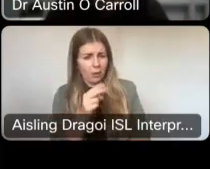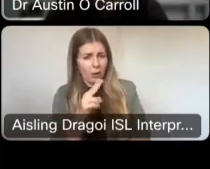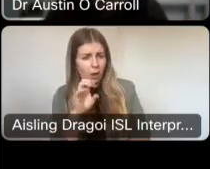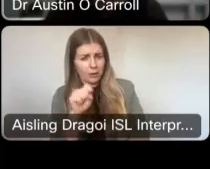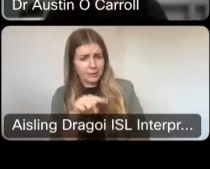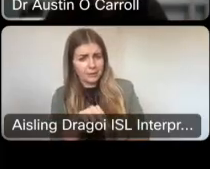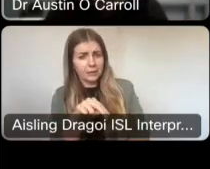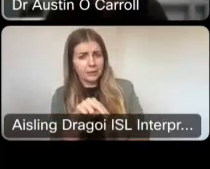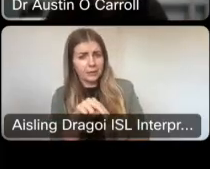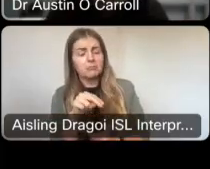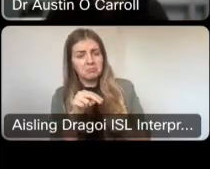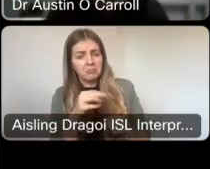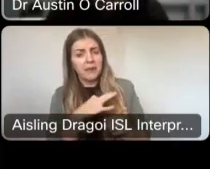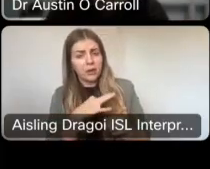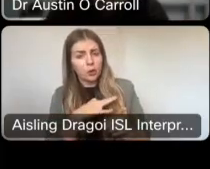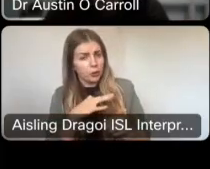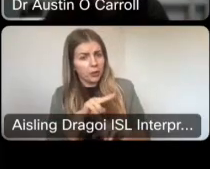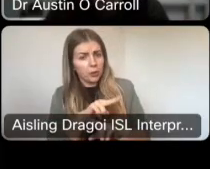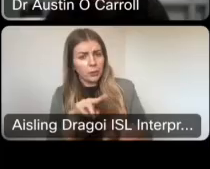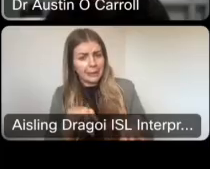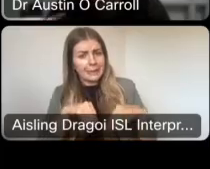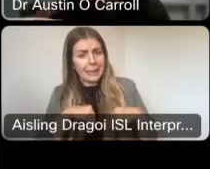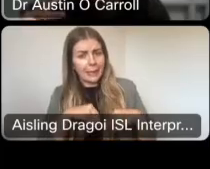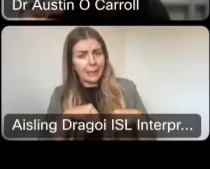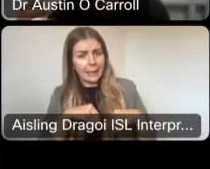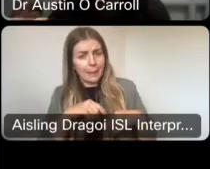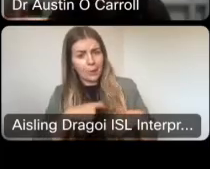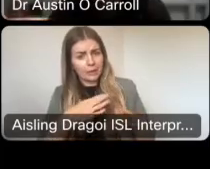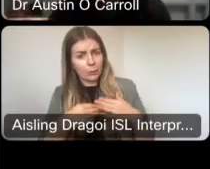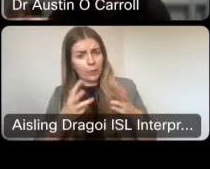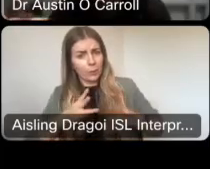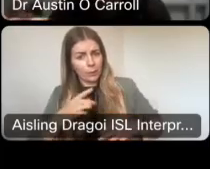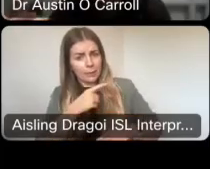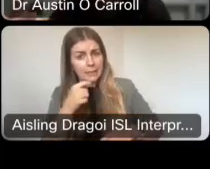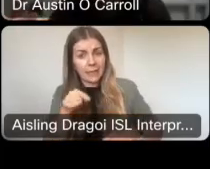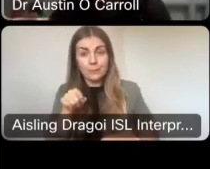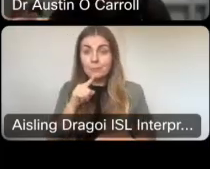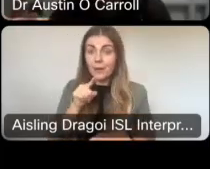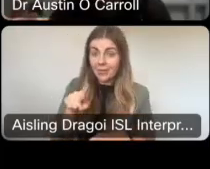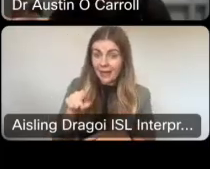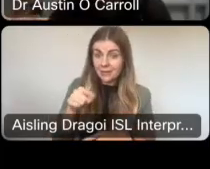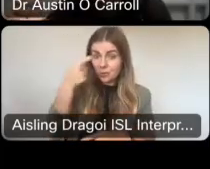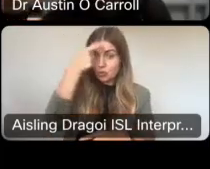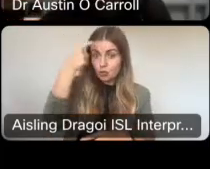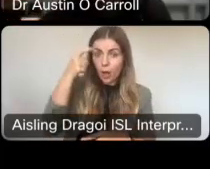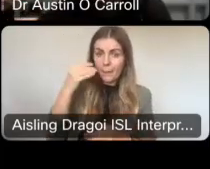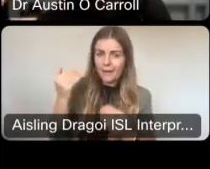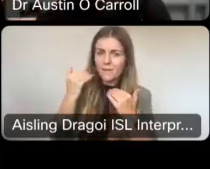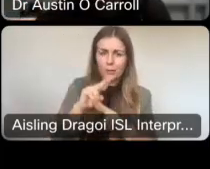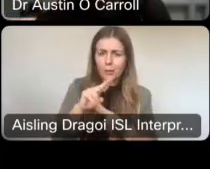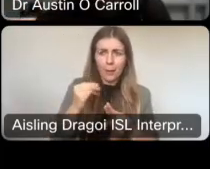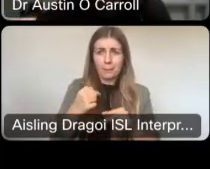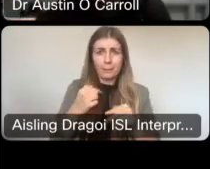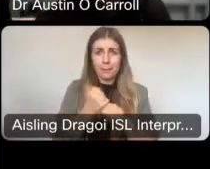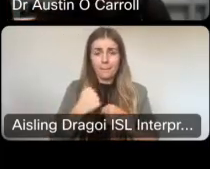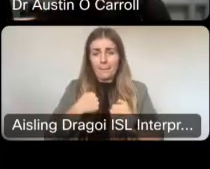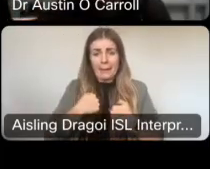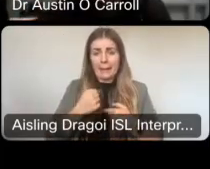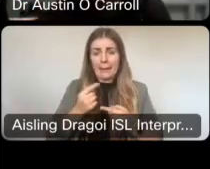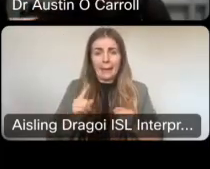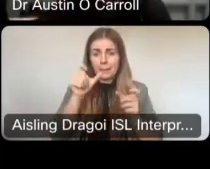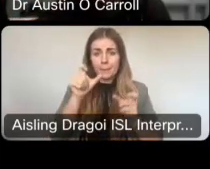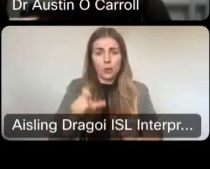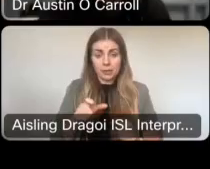good that you weren't able to take it personally. And I said, that's what trauma informed. So that wasn't about me being personal. That was me just learning about trauma. When